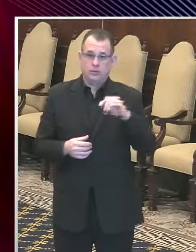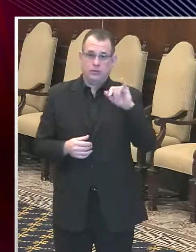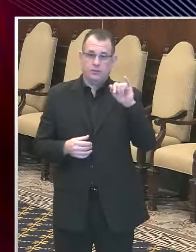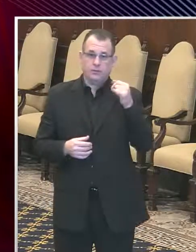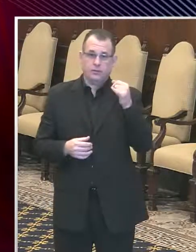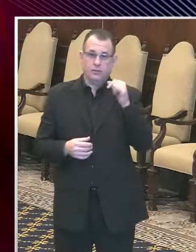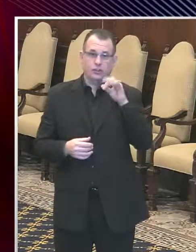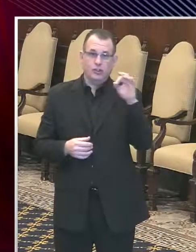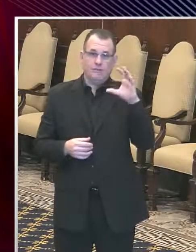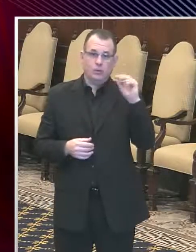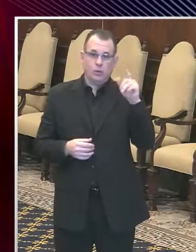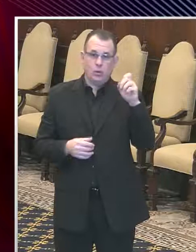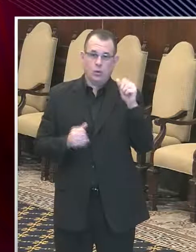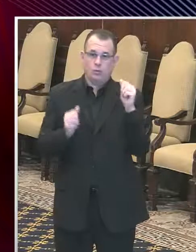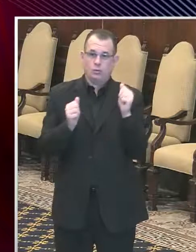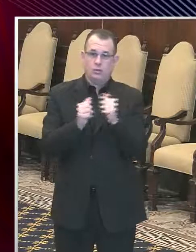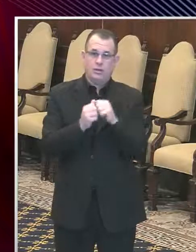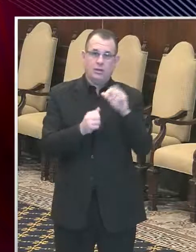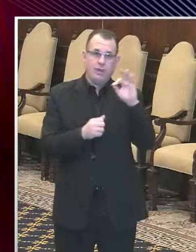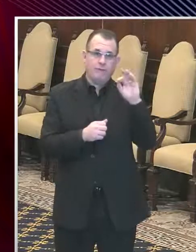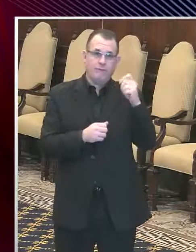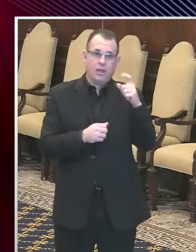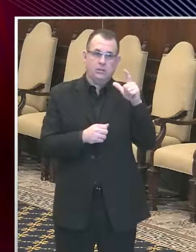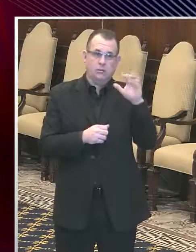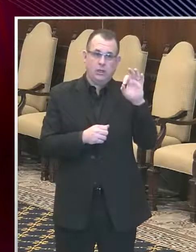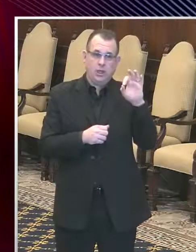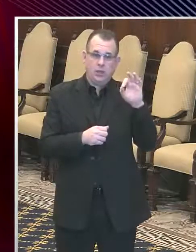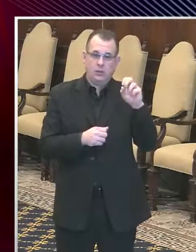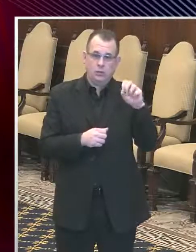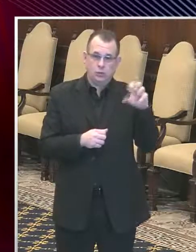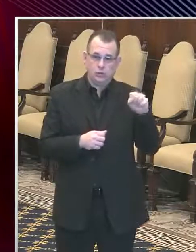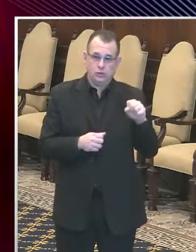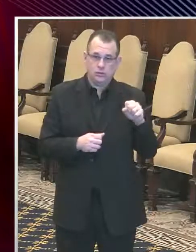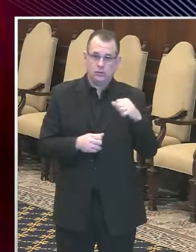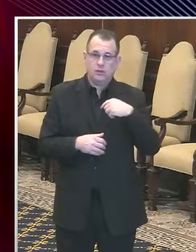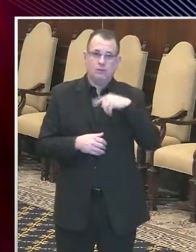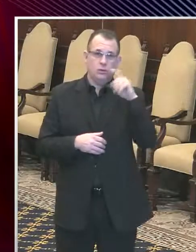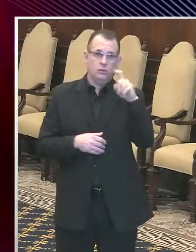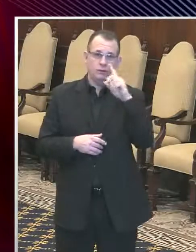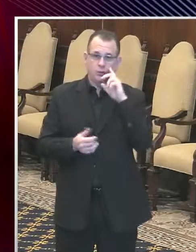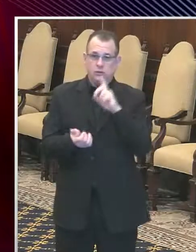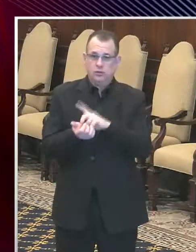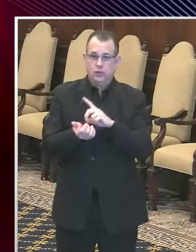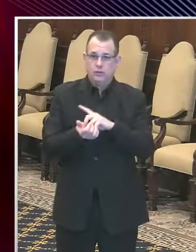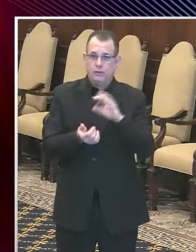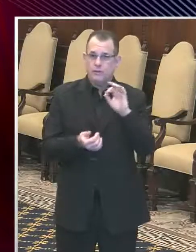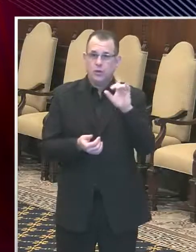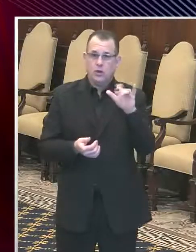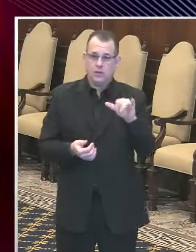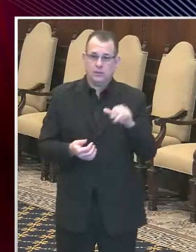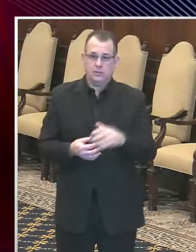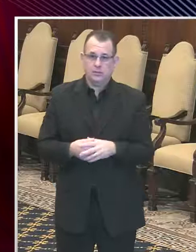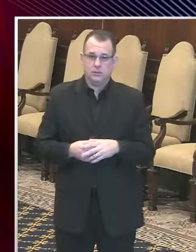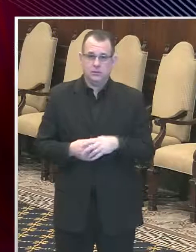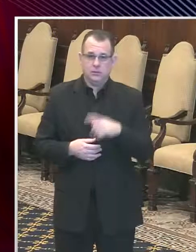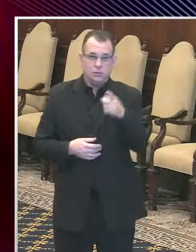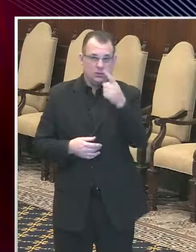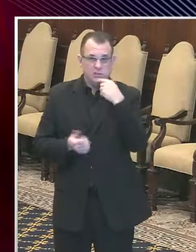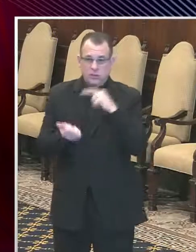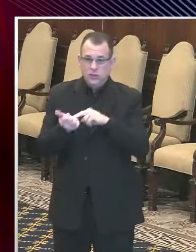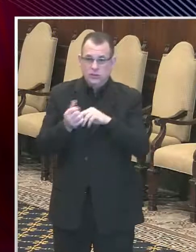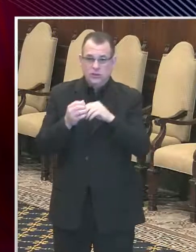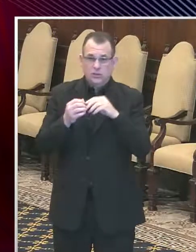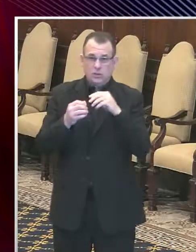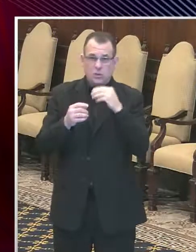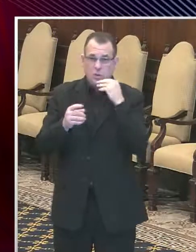29. Jeff? A series of questions for Dr. Farley. Dr. Farley, again, you've said that nursing homes are bearing the brunt of this.